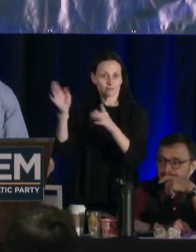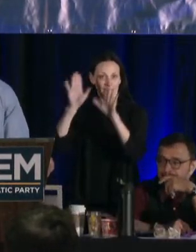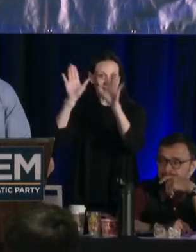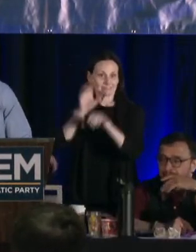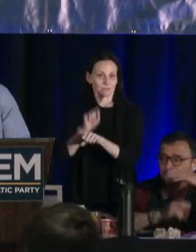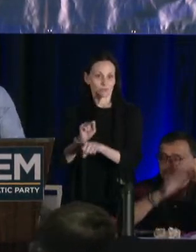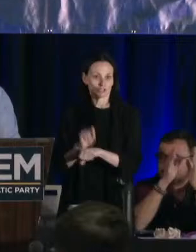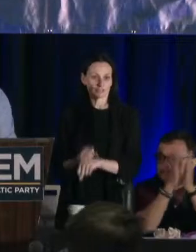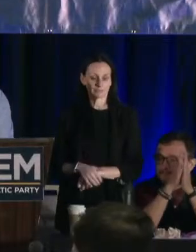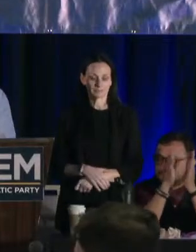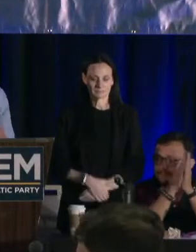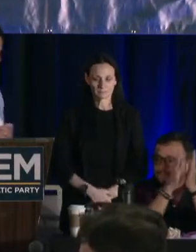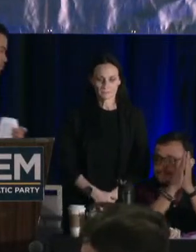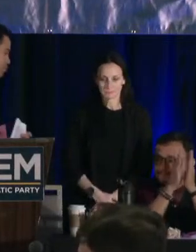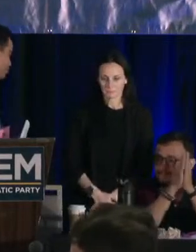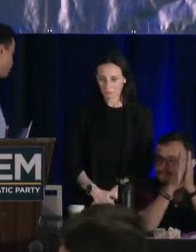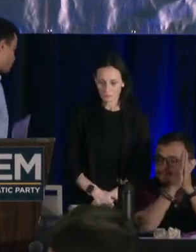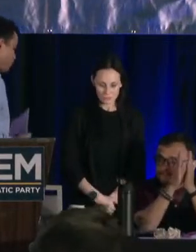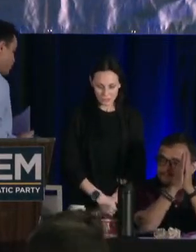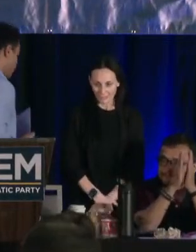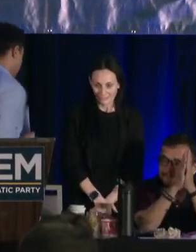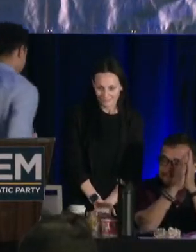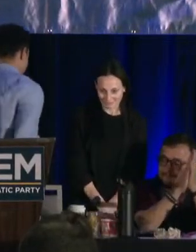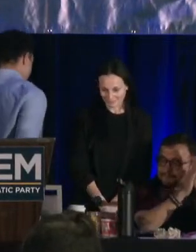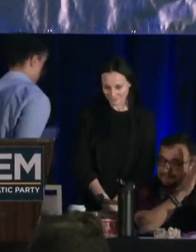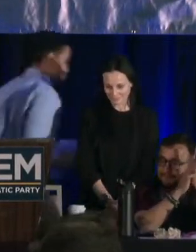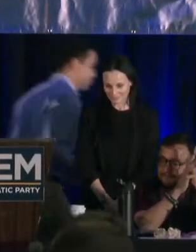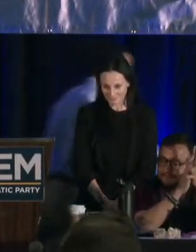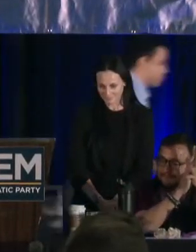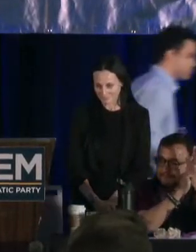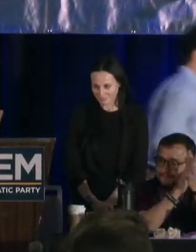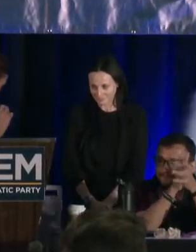for us. Thank you, everyone. Thank you, everybody. Thank you.